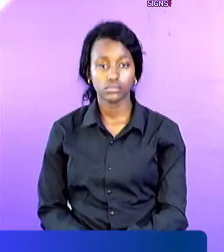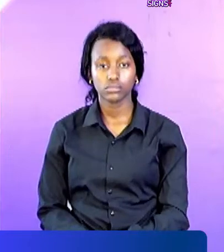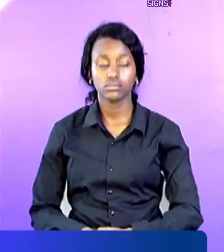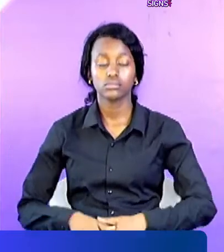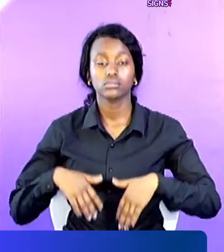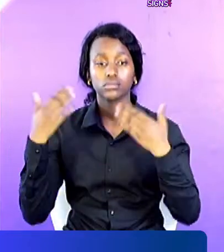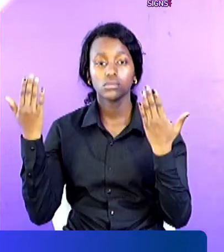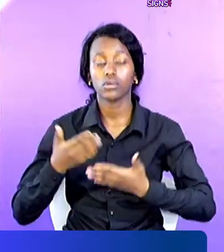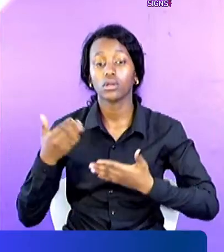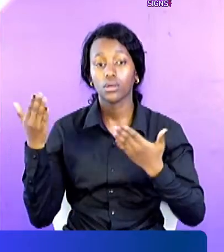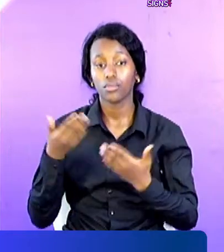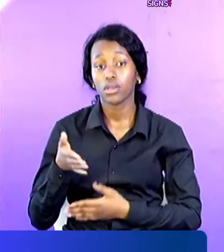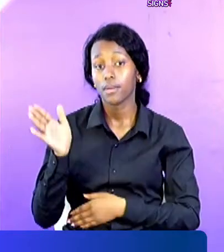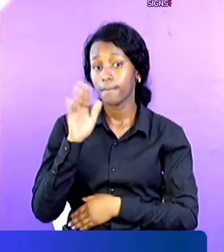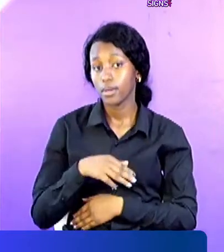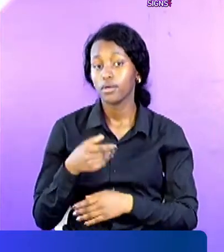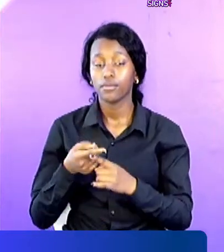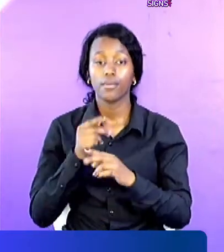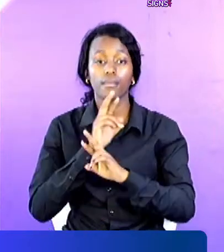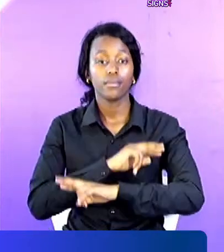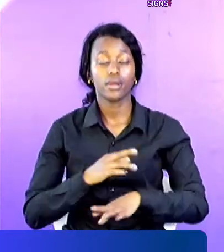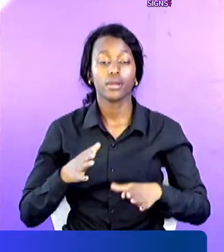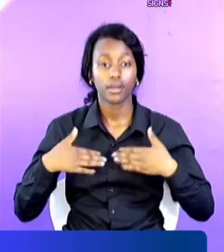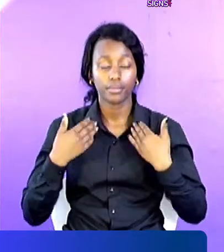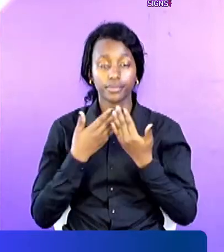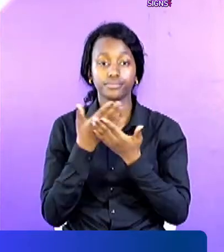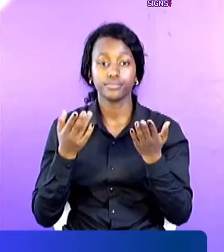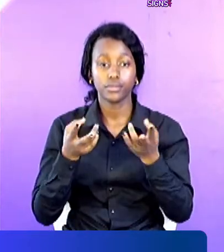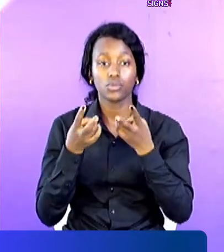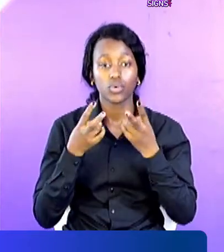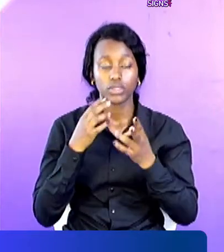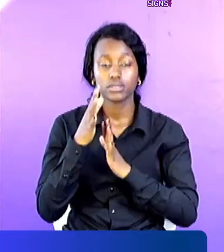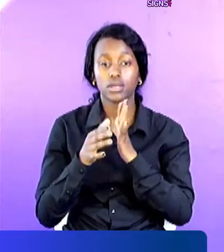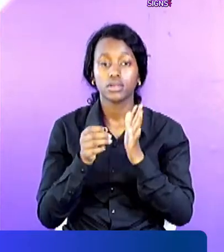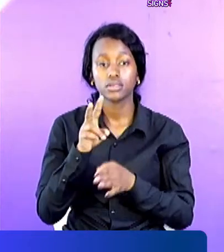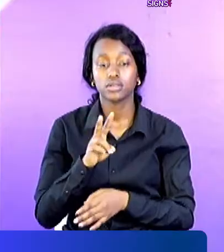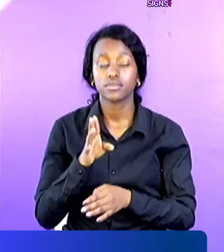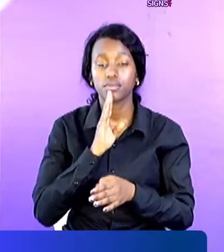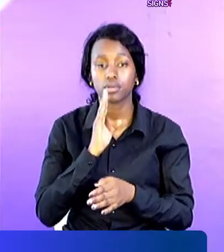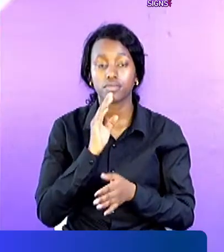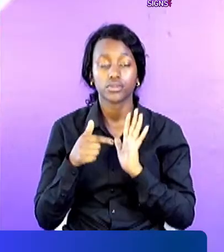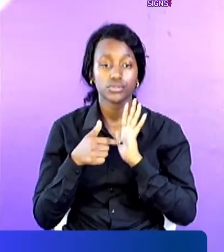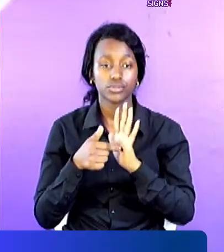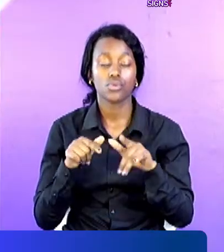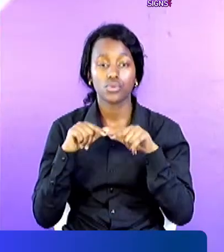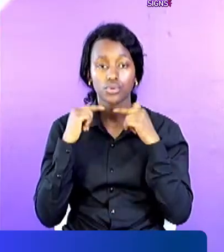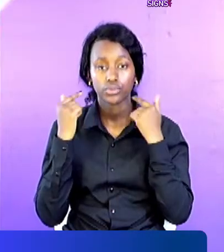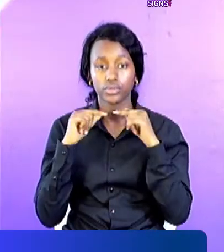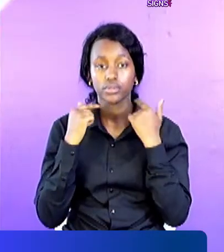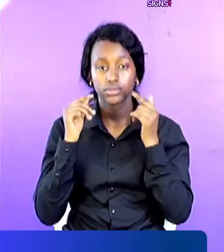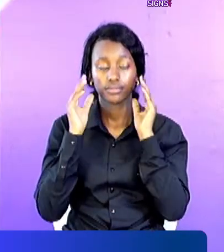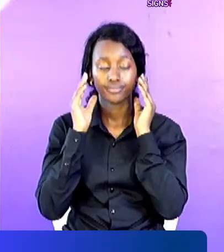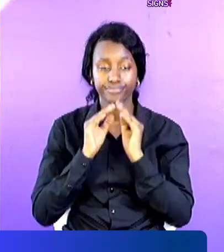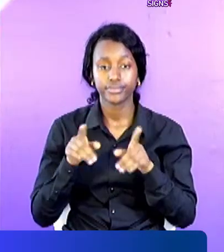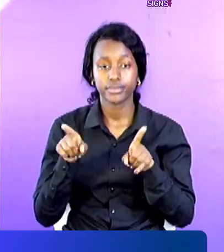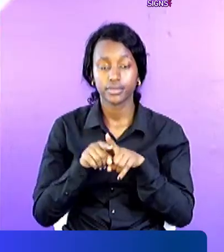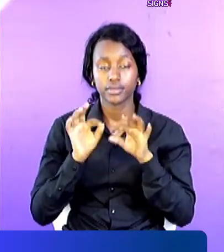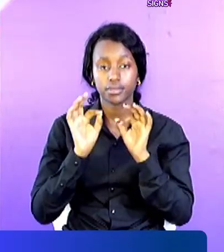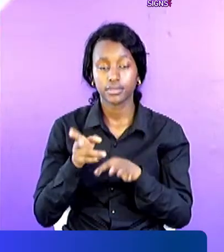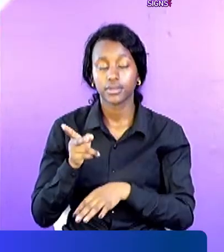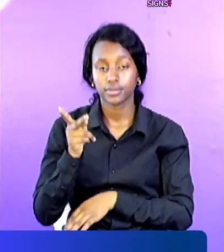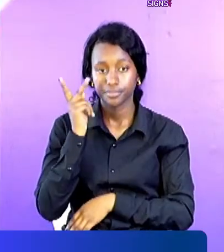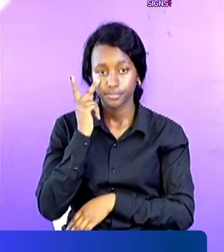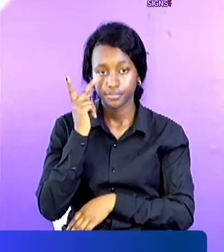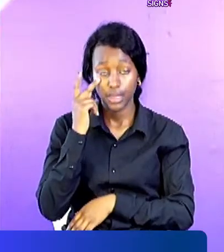And welcome back from that break. Glad you're still watching Science Breakfast with me, Alan Hubbard, and the sign language interpreter is Esther Kendi.